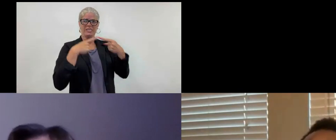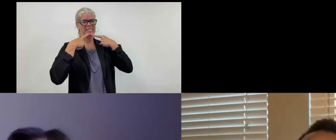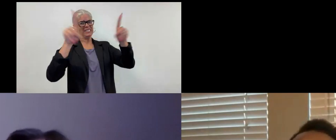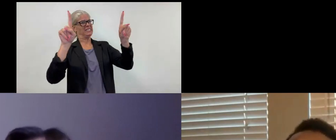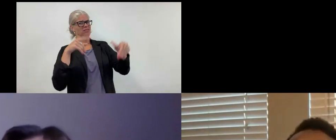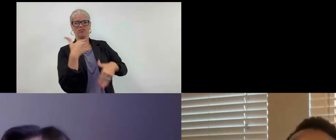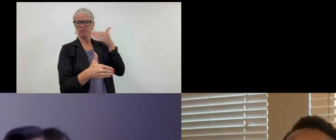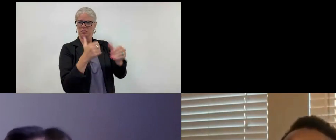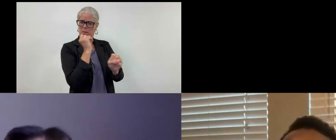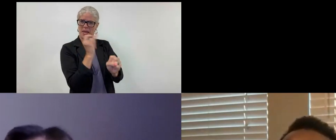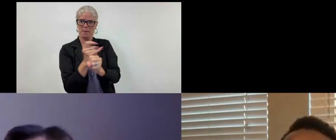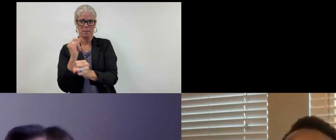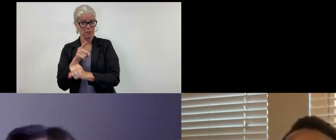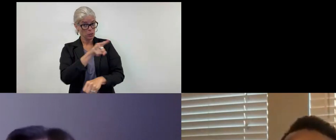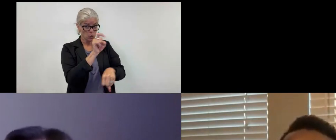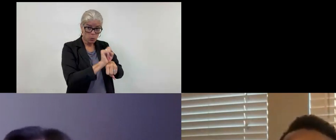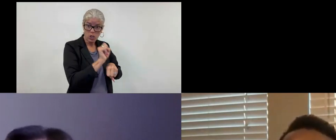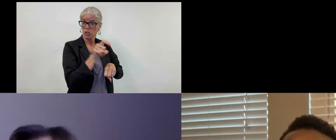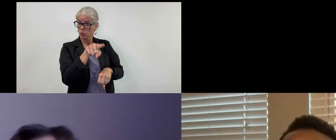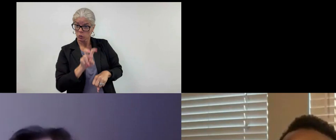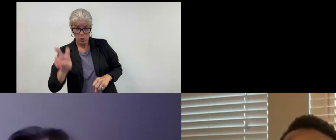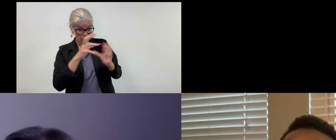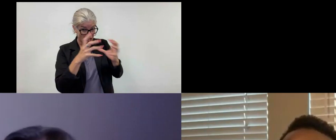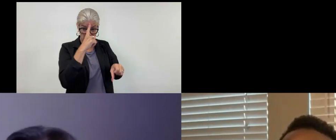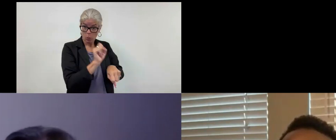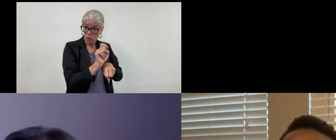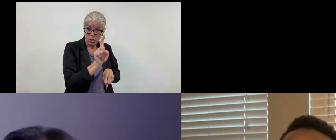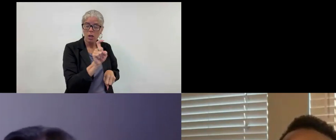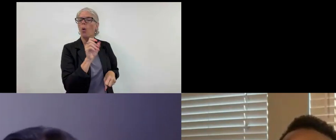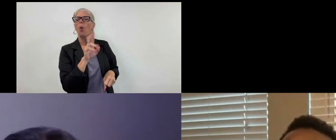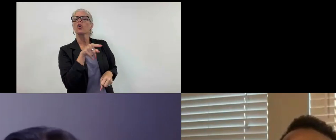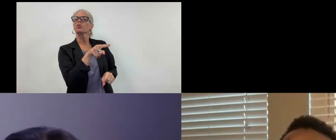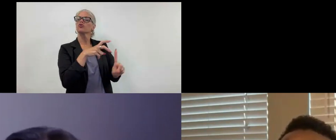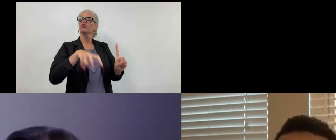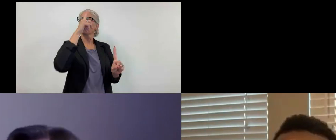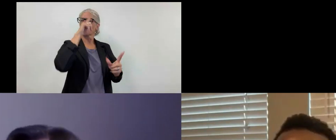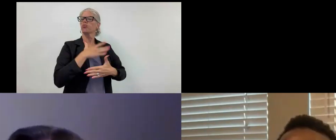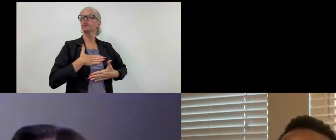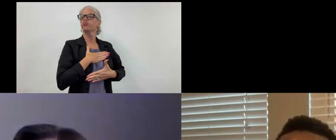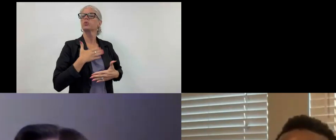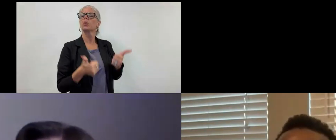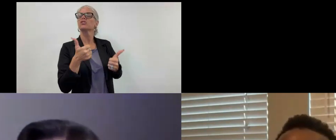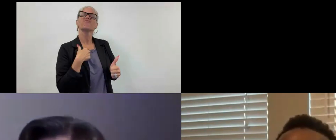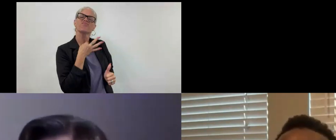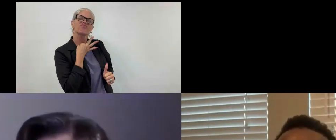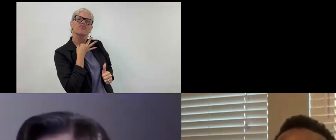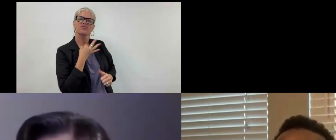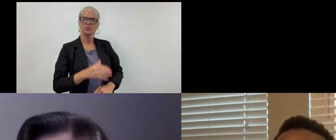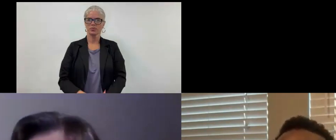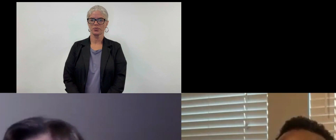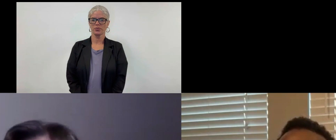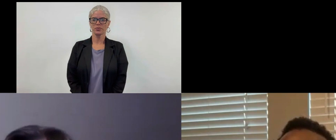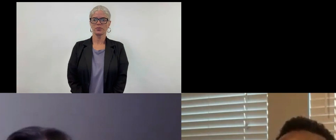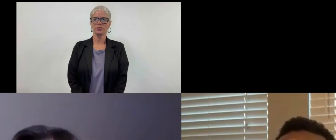you're able to accomplish things. So you're out working. Do you travel a lot for your job, or do you travel a lot for your